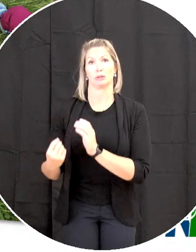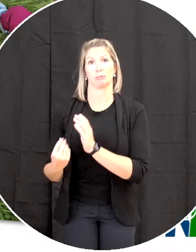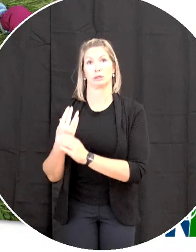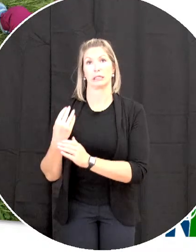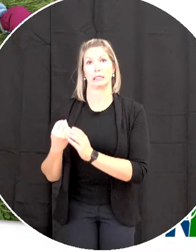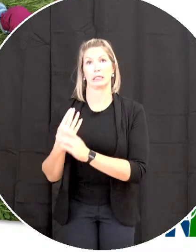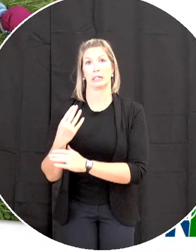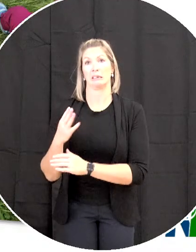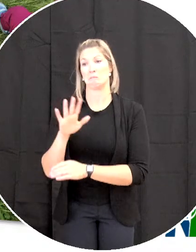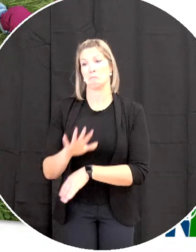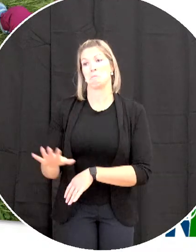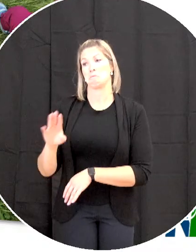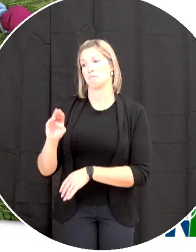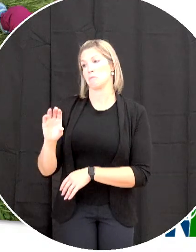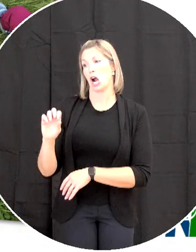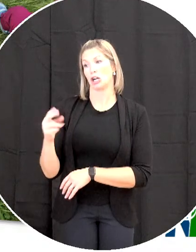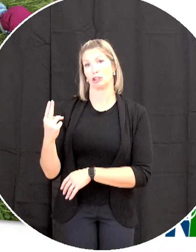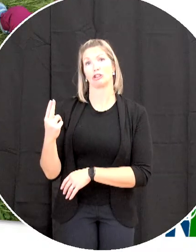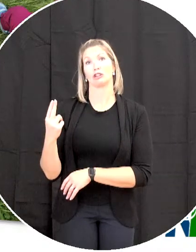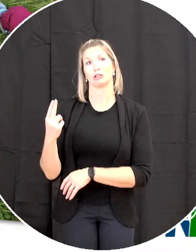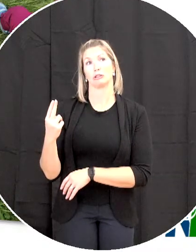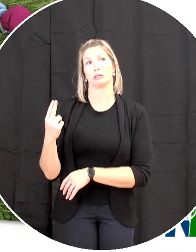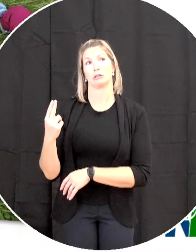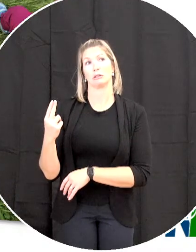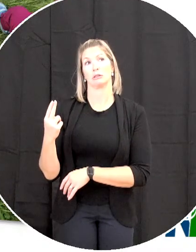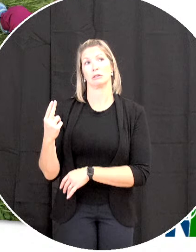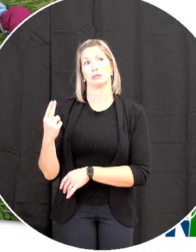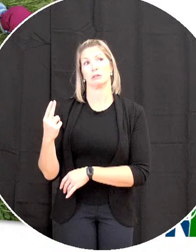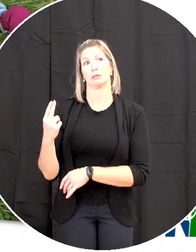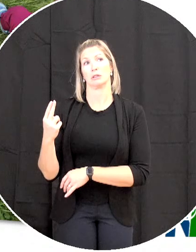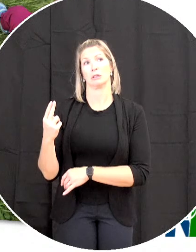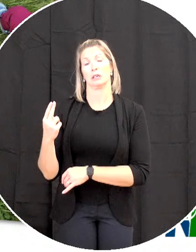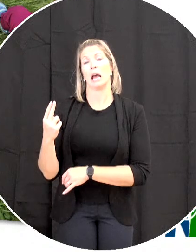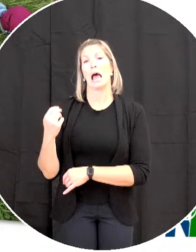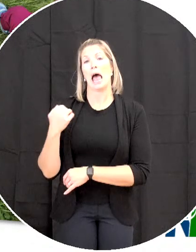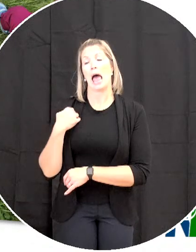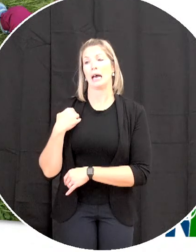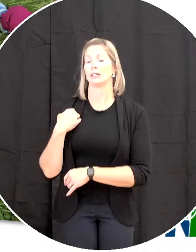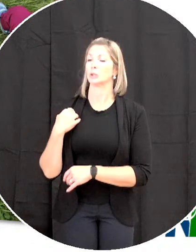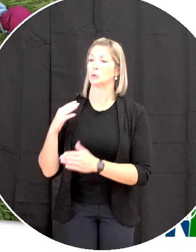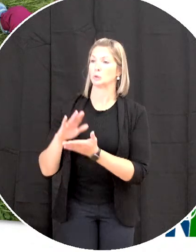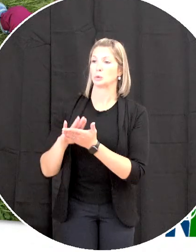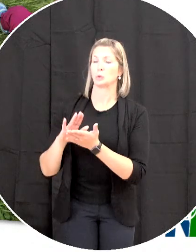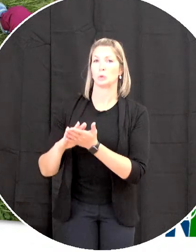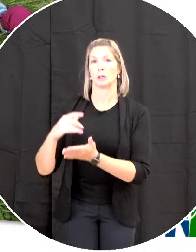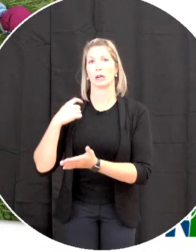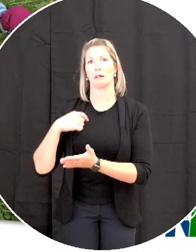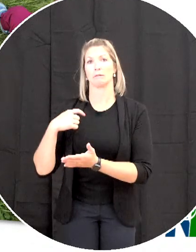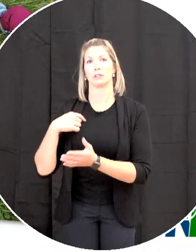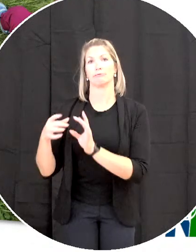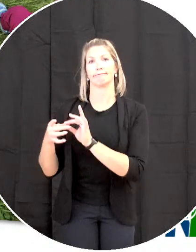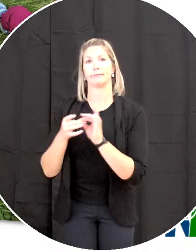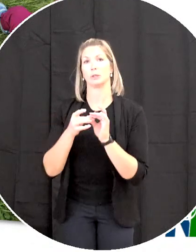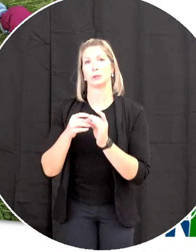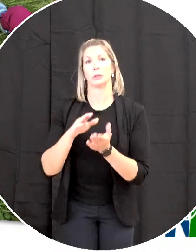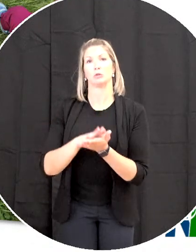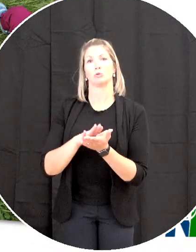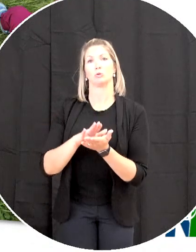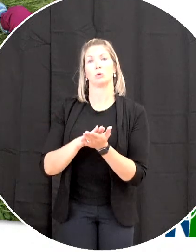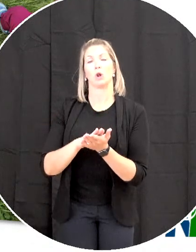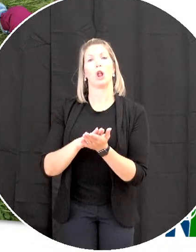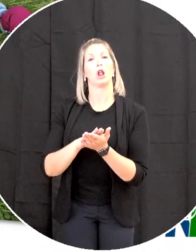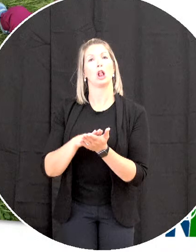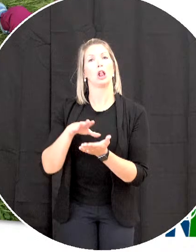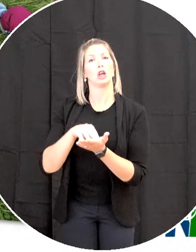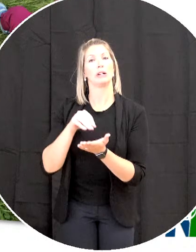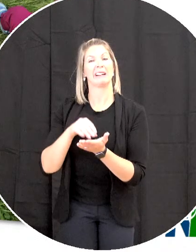March month, we had our last big conference on deep learning. It was probably the last face-to-face conference in North